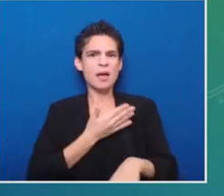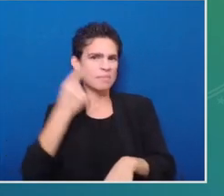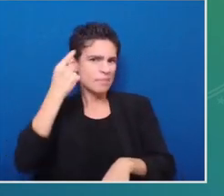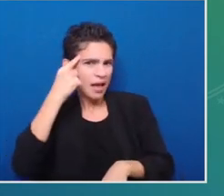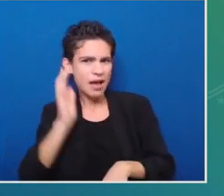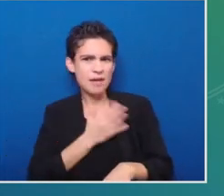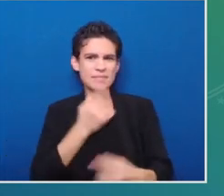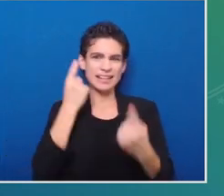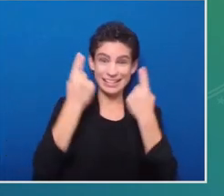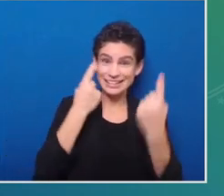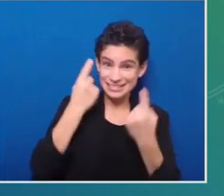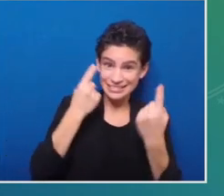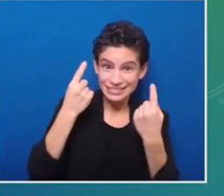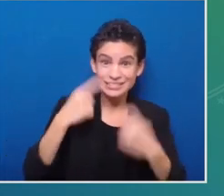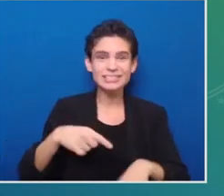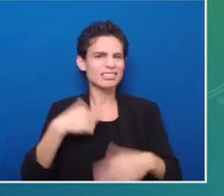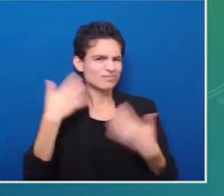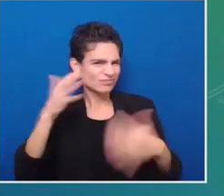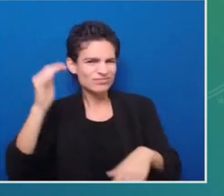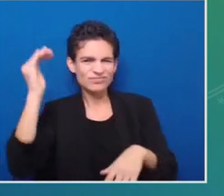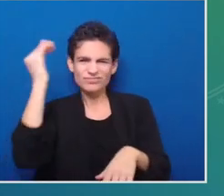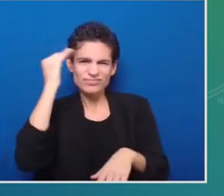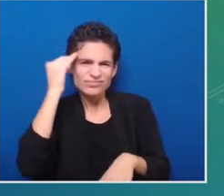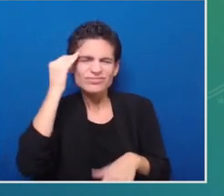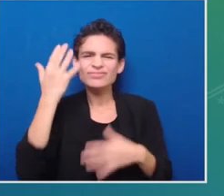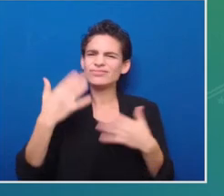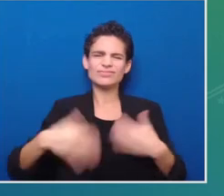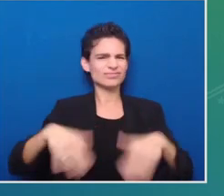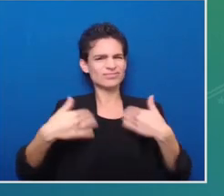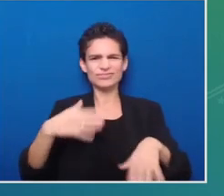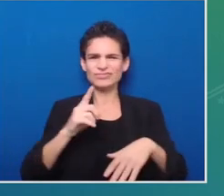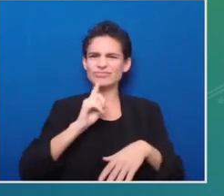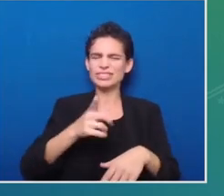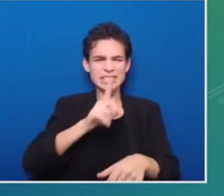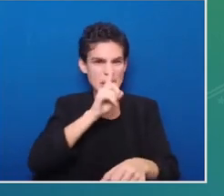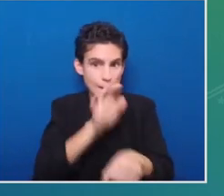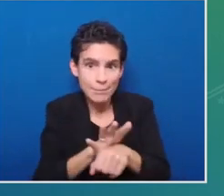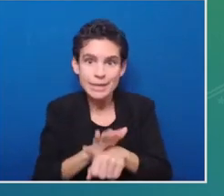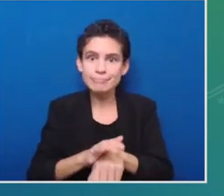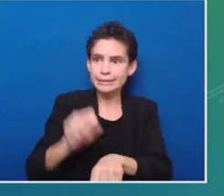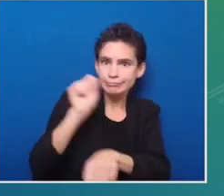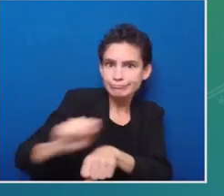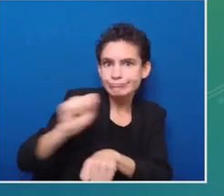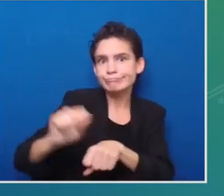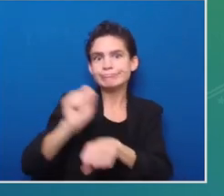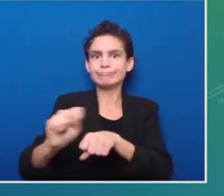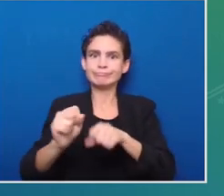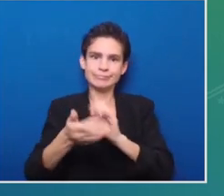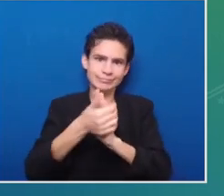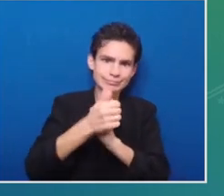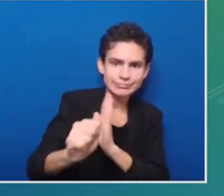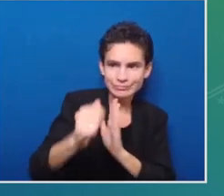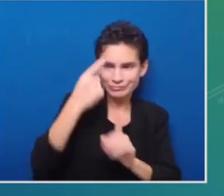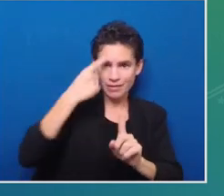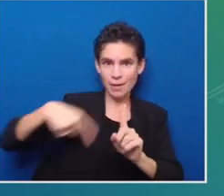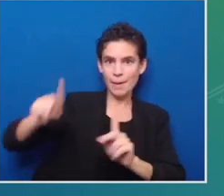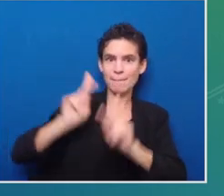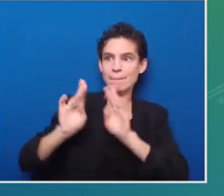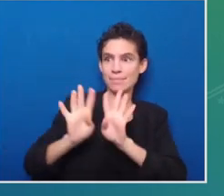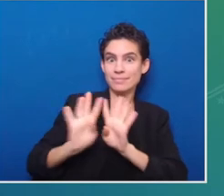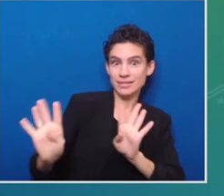EPA, I know firsthand the remarkable dedication and talent of those career staff. And as a